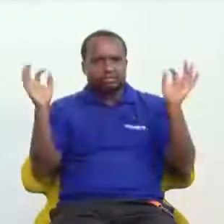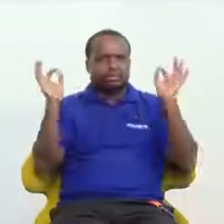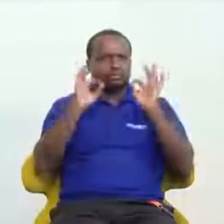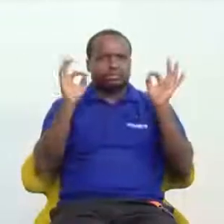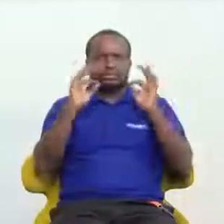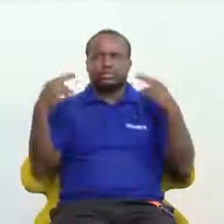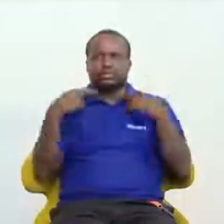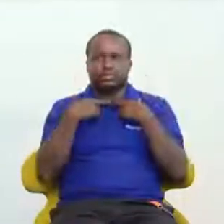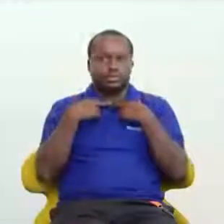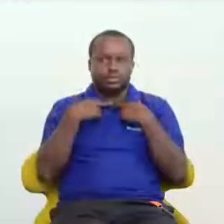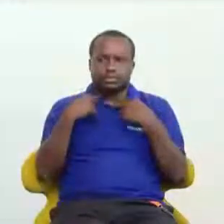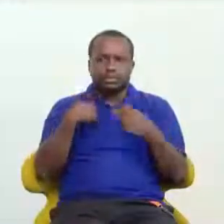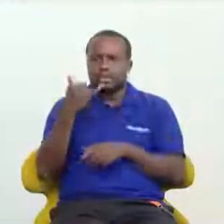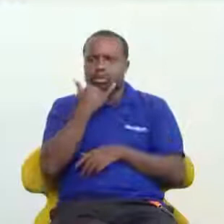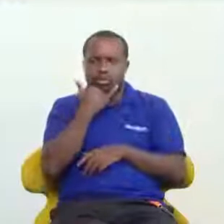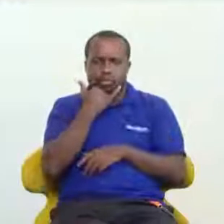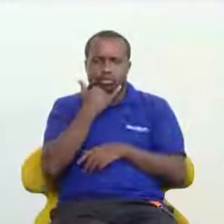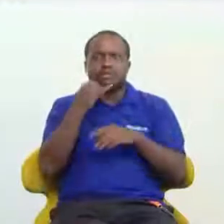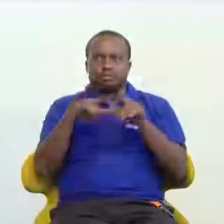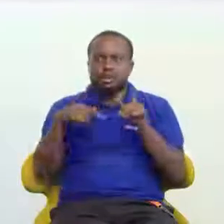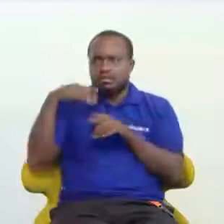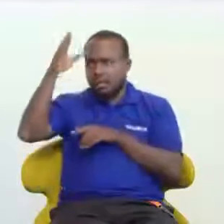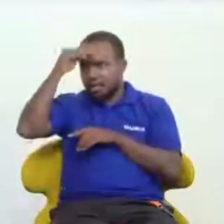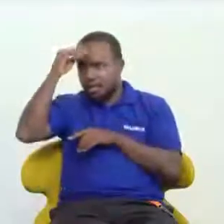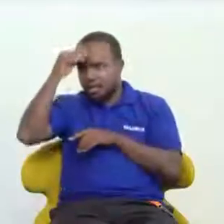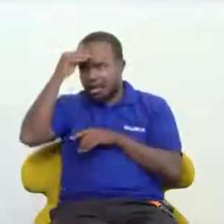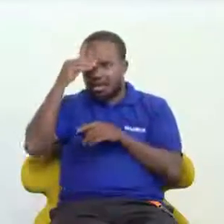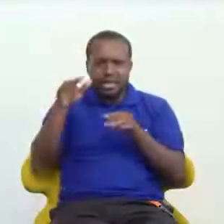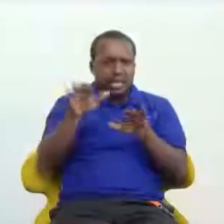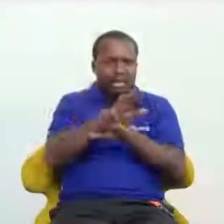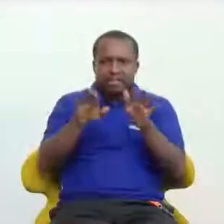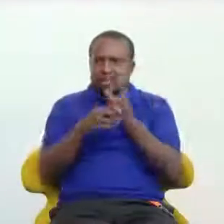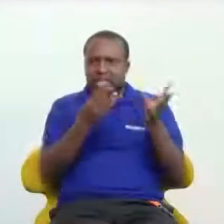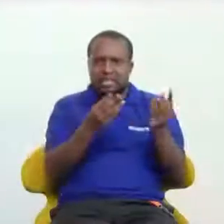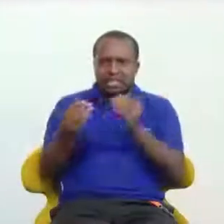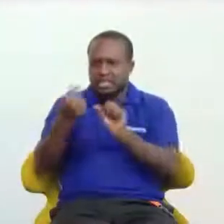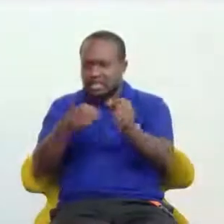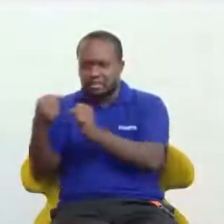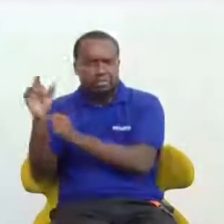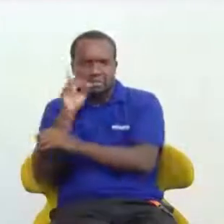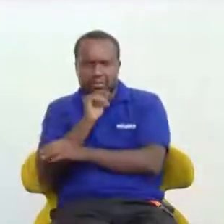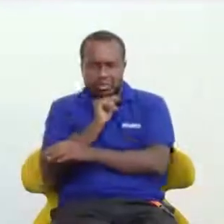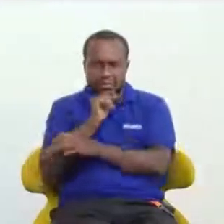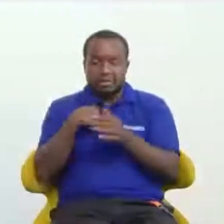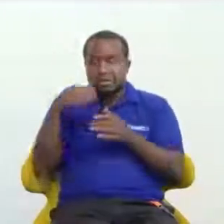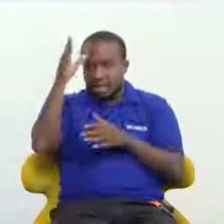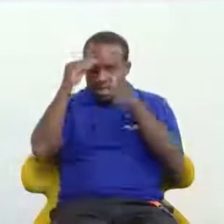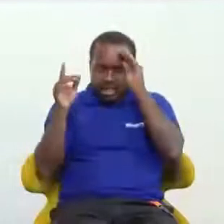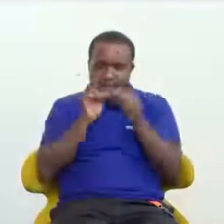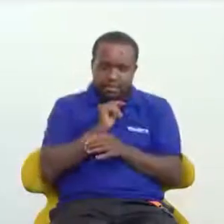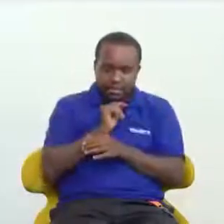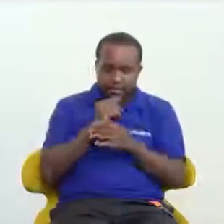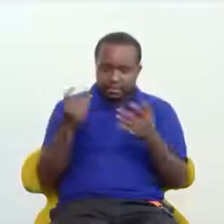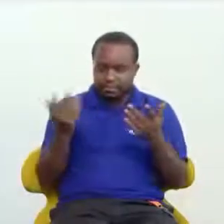wrong. What I learned is all the easy stuff is probably done. What I learned is